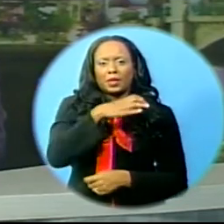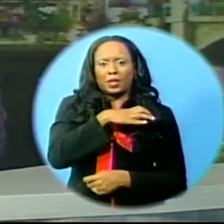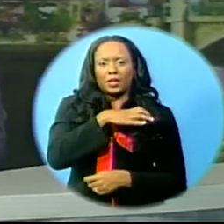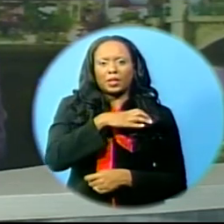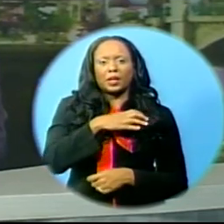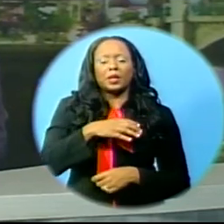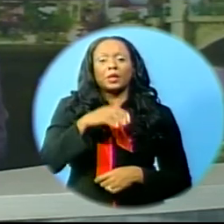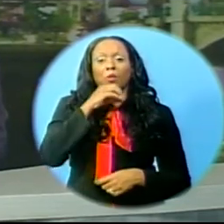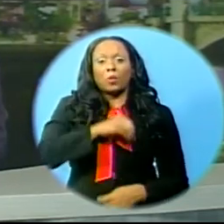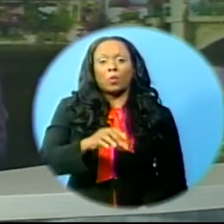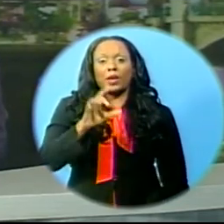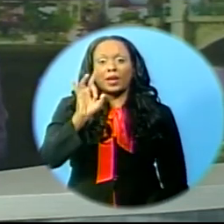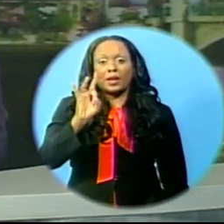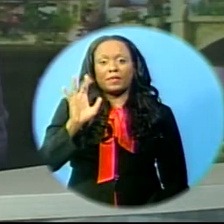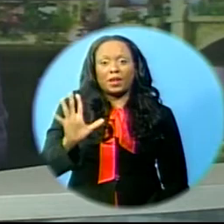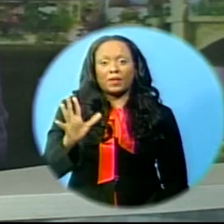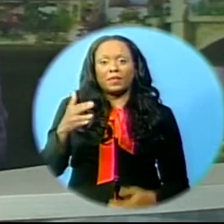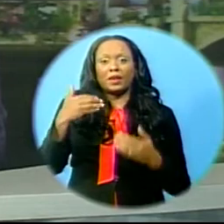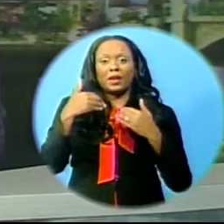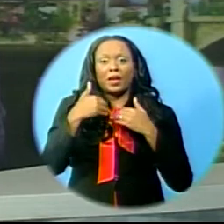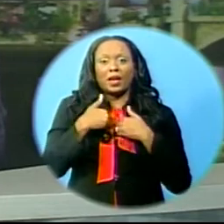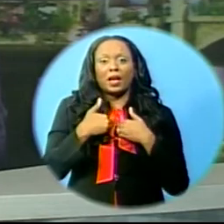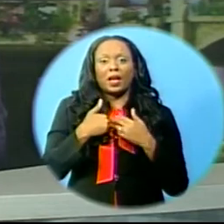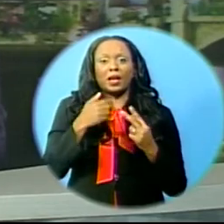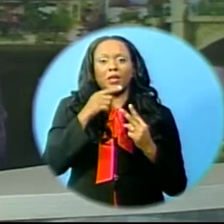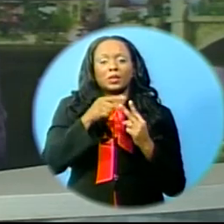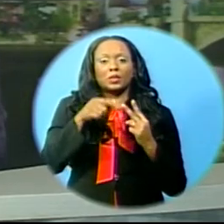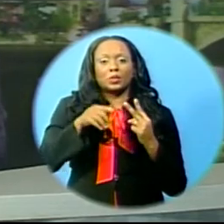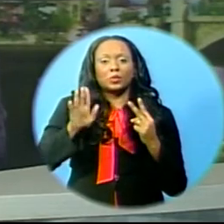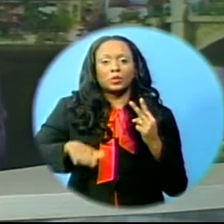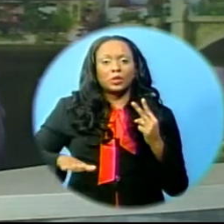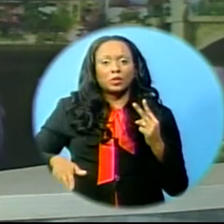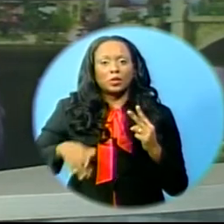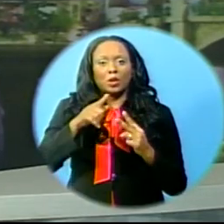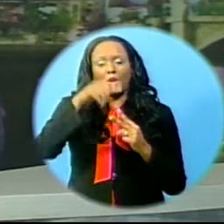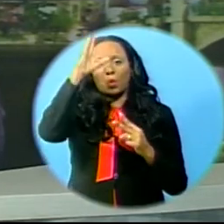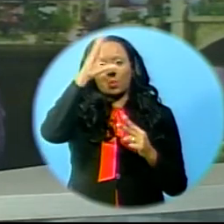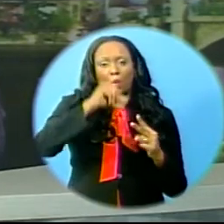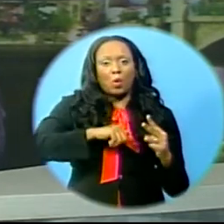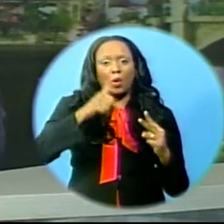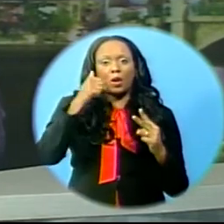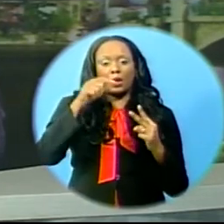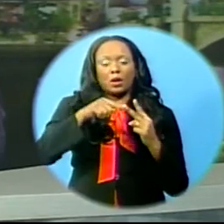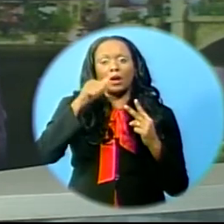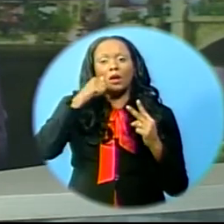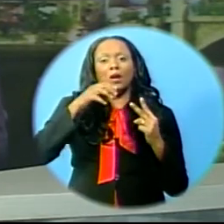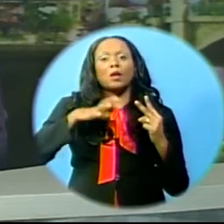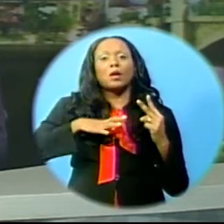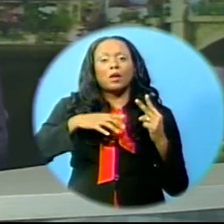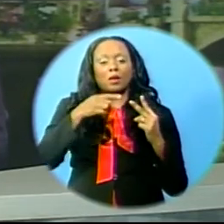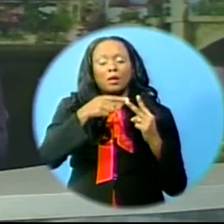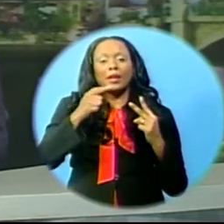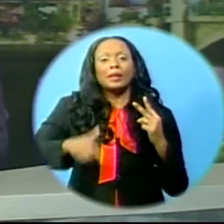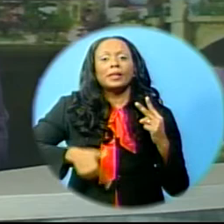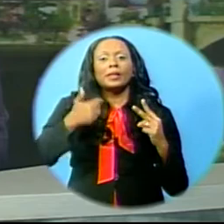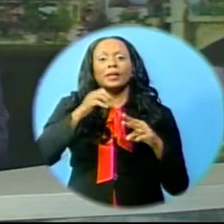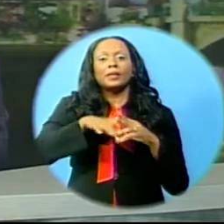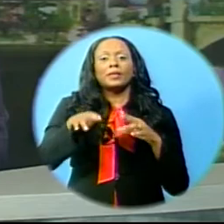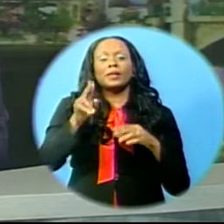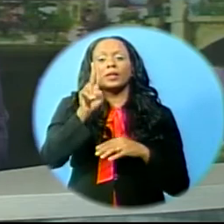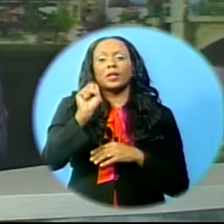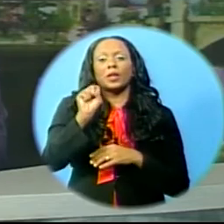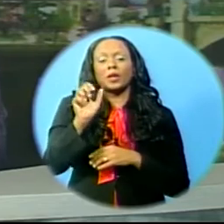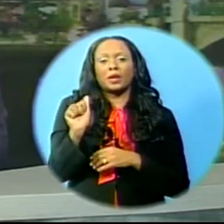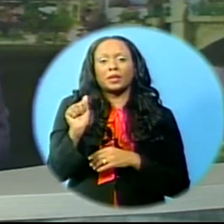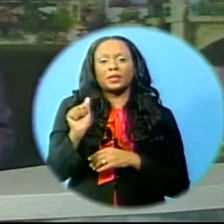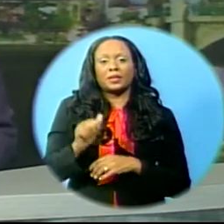from the bench. He was 85 years old. Mr. King is survived by his children, Curtis King and Linda Wiggins, who lives